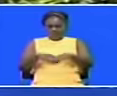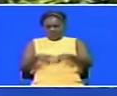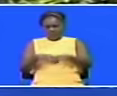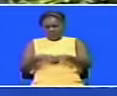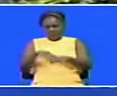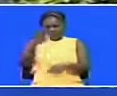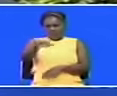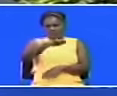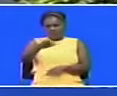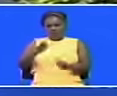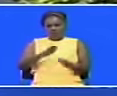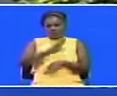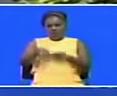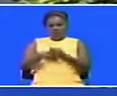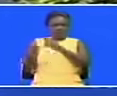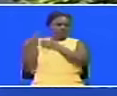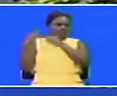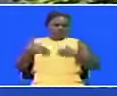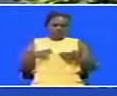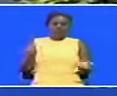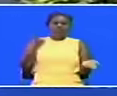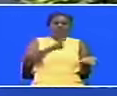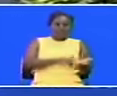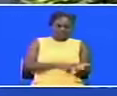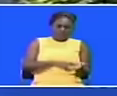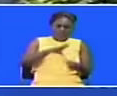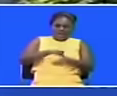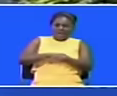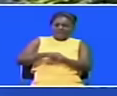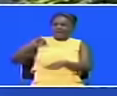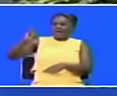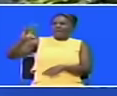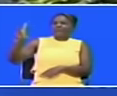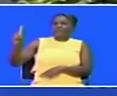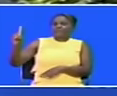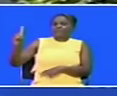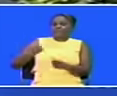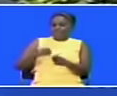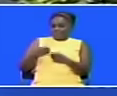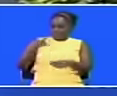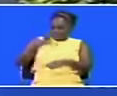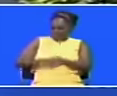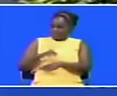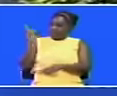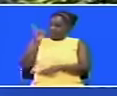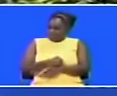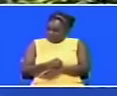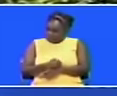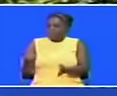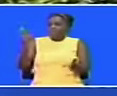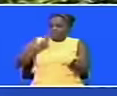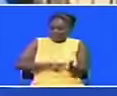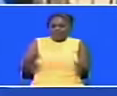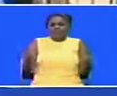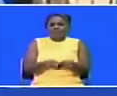all stakeholders to make sure that those who are registered collect their IDs, and then after collecting their IDs, they also register as